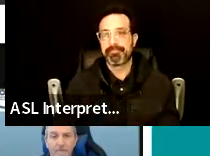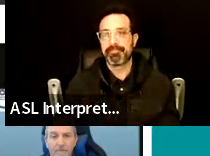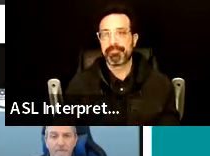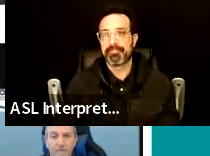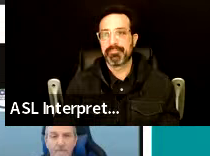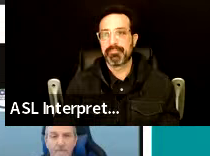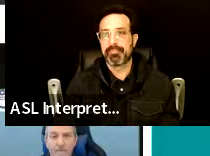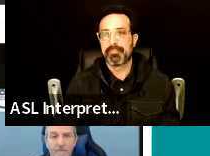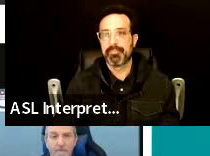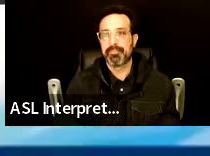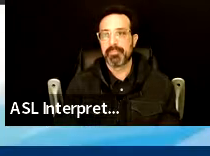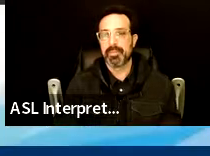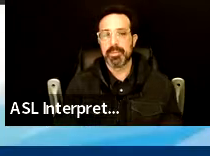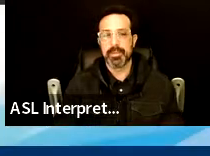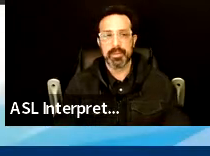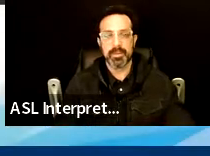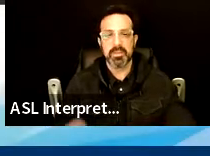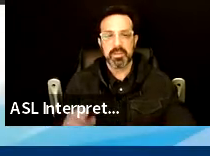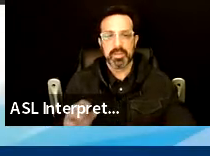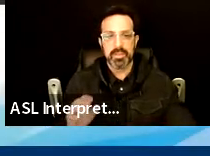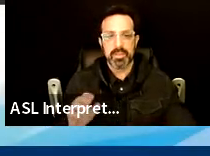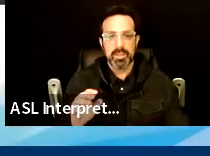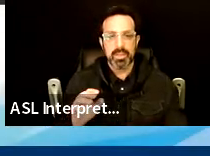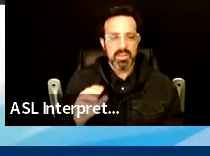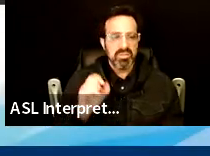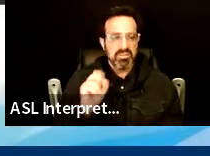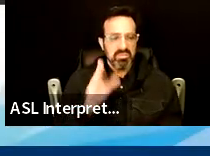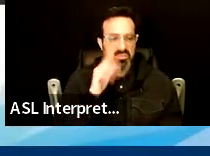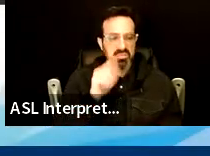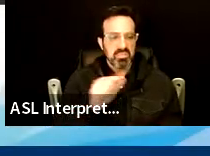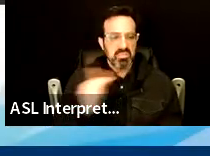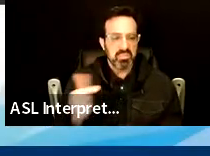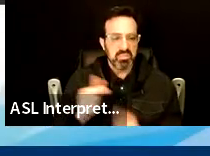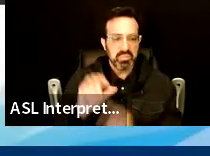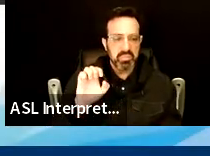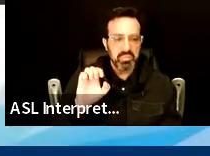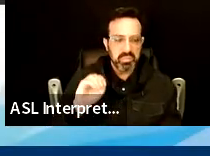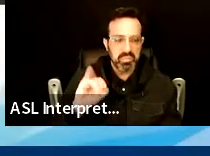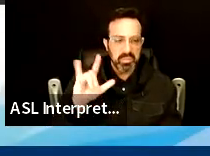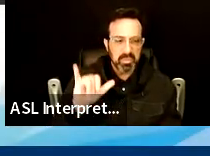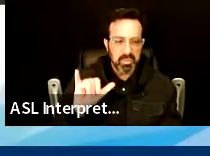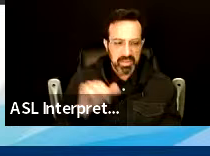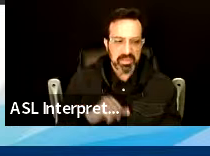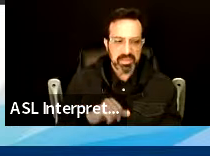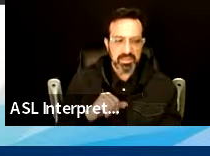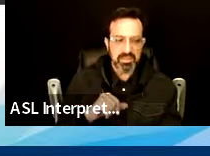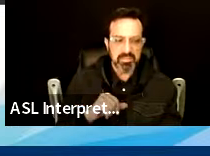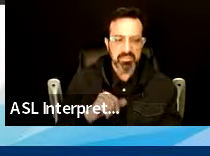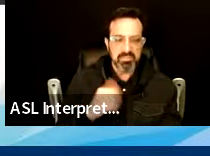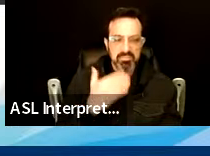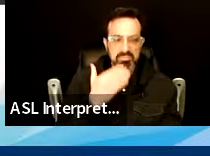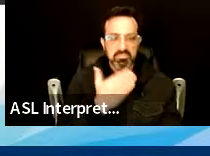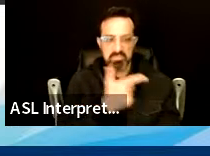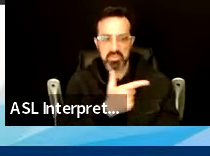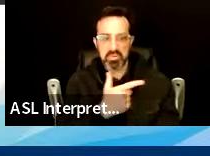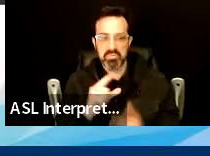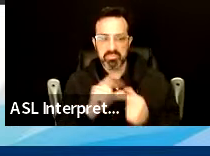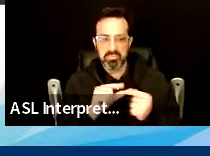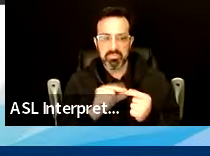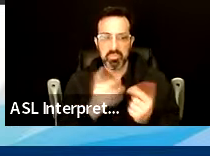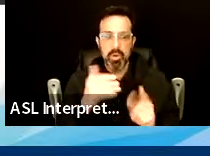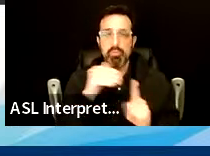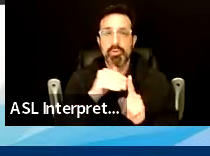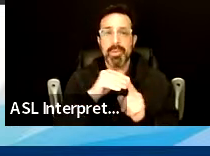Okay, I'm gonna pass it on to Emily, and before we get into this section, thank you, Eric, for putting your placard up. I just want to remind our